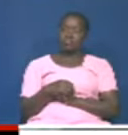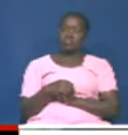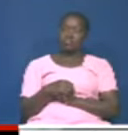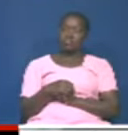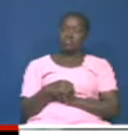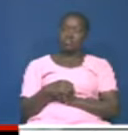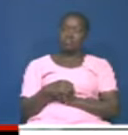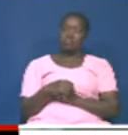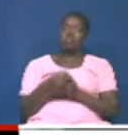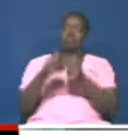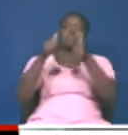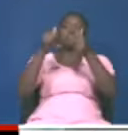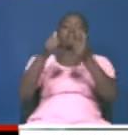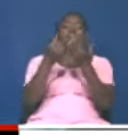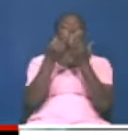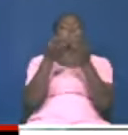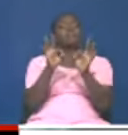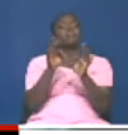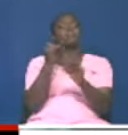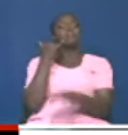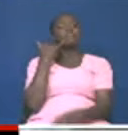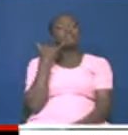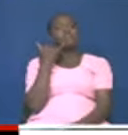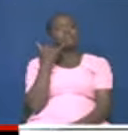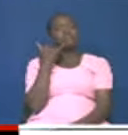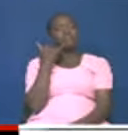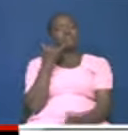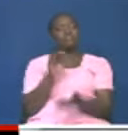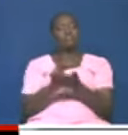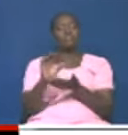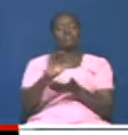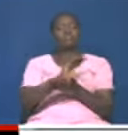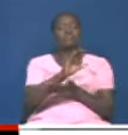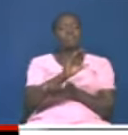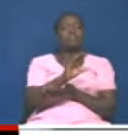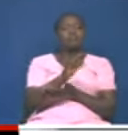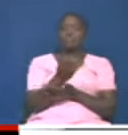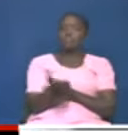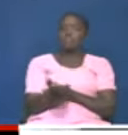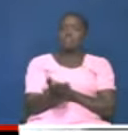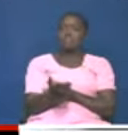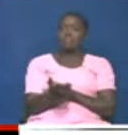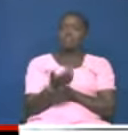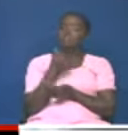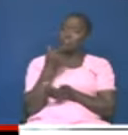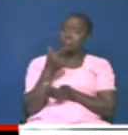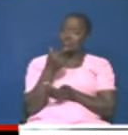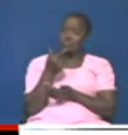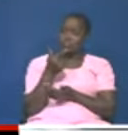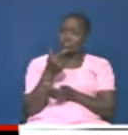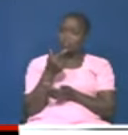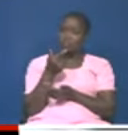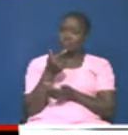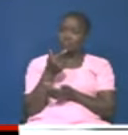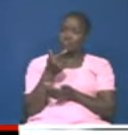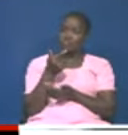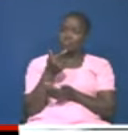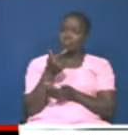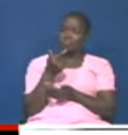Billboard iko wazi na ukipikia ukimpigia yule ambaye ni supplier ya billboard anakuambia kwamba